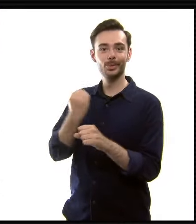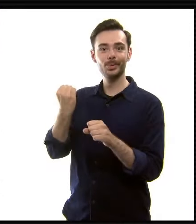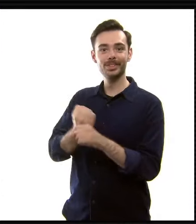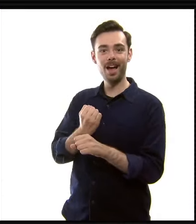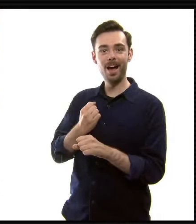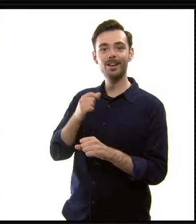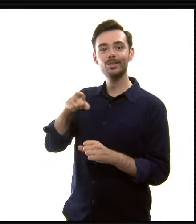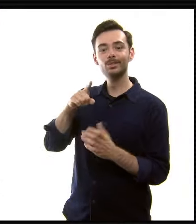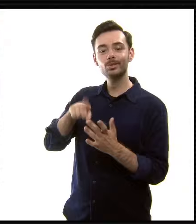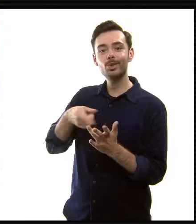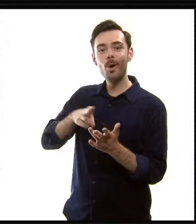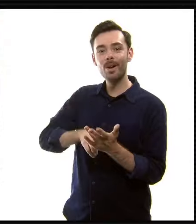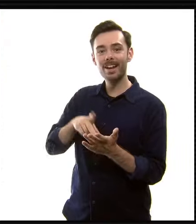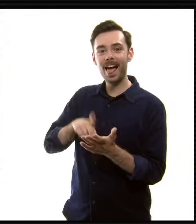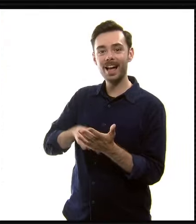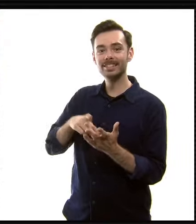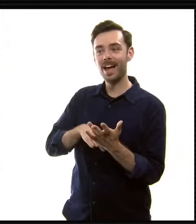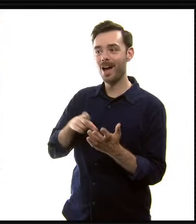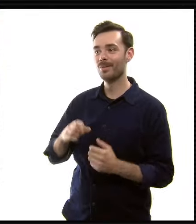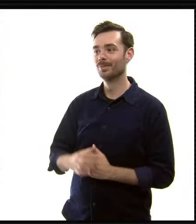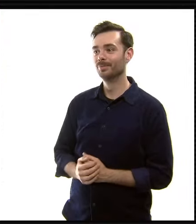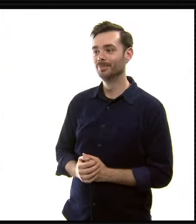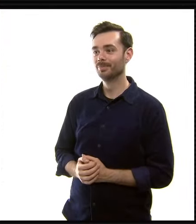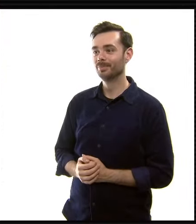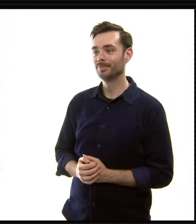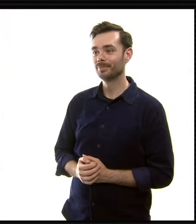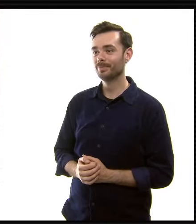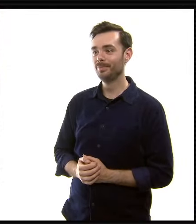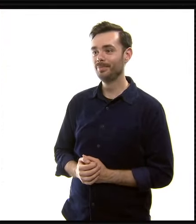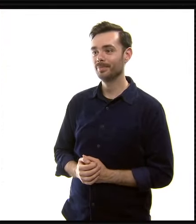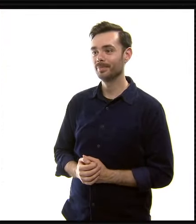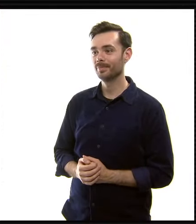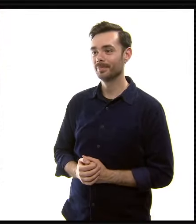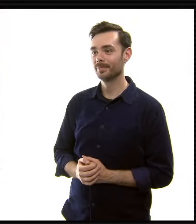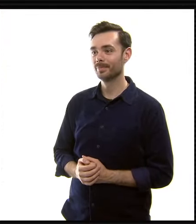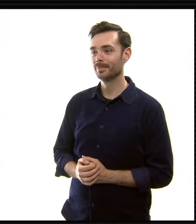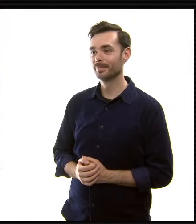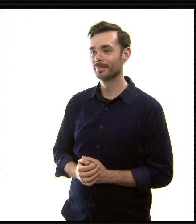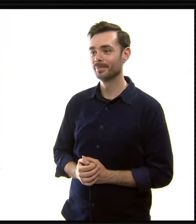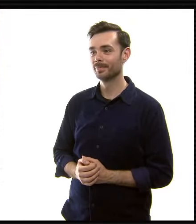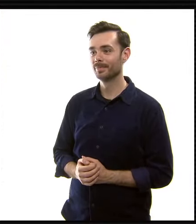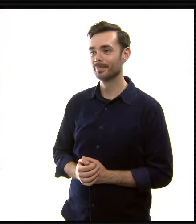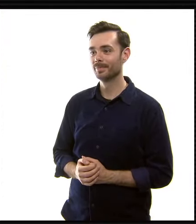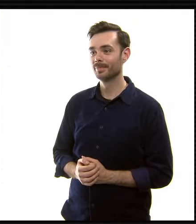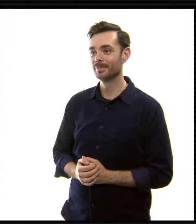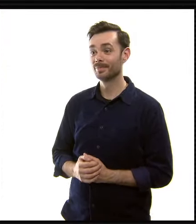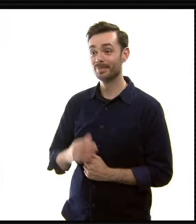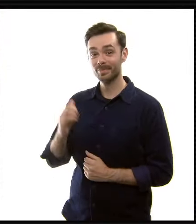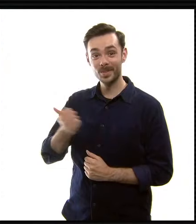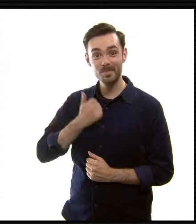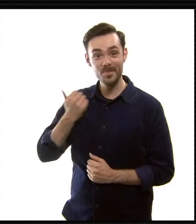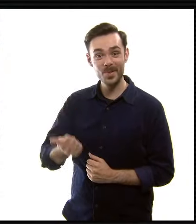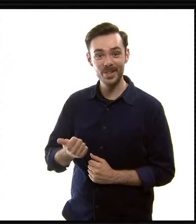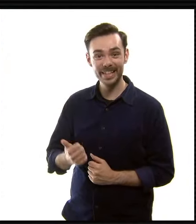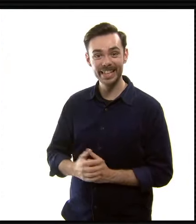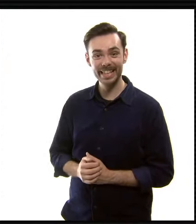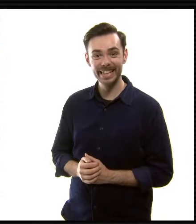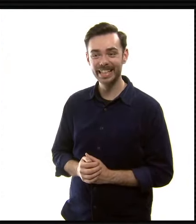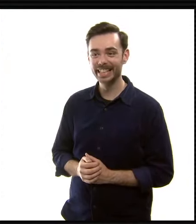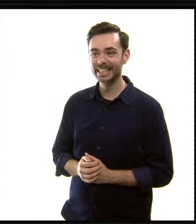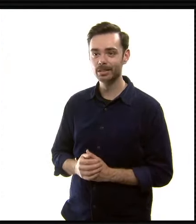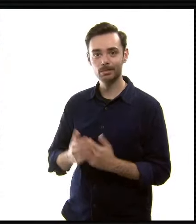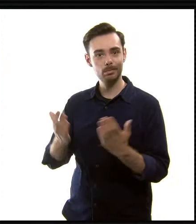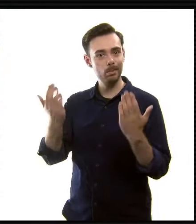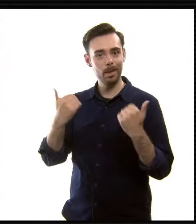Jon Landau. There he is. Hello. Hi. Good morning. Jon. Good morning. Morning. Welcome to